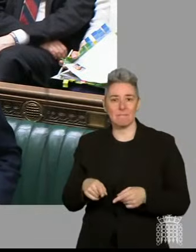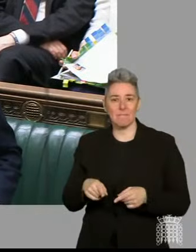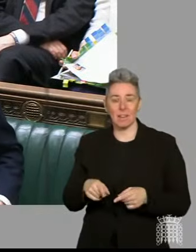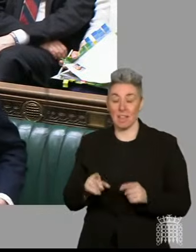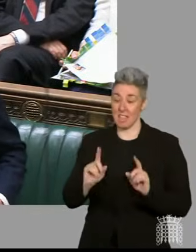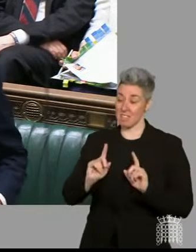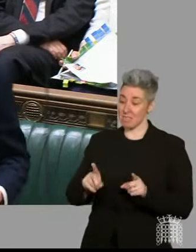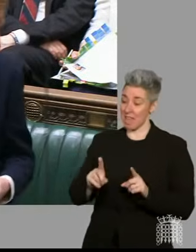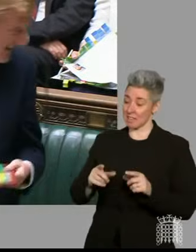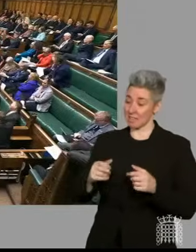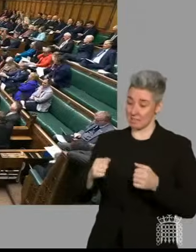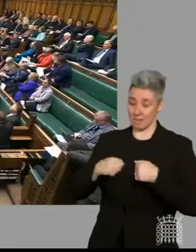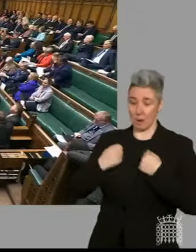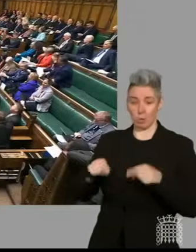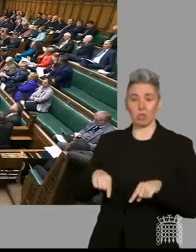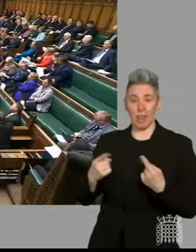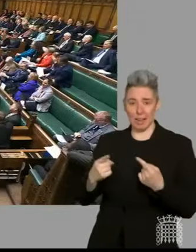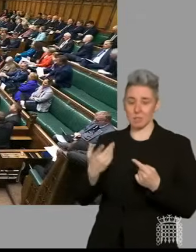Chancellor successively.